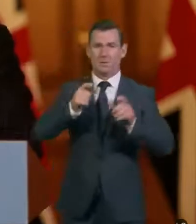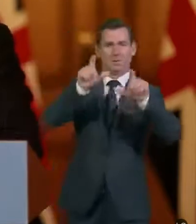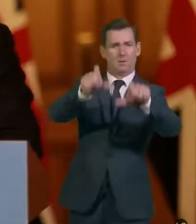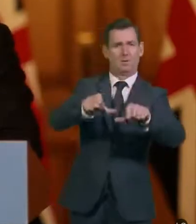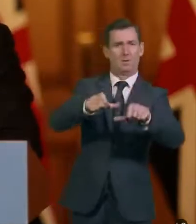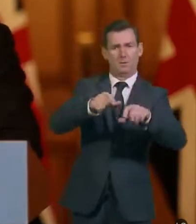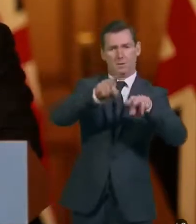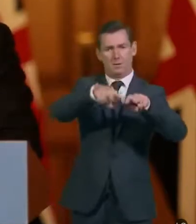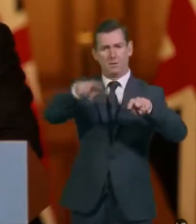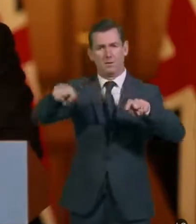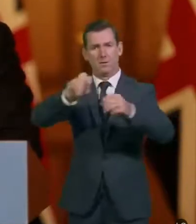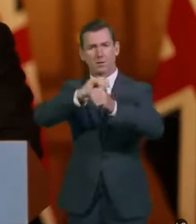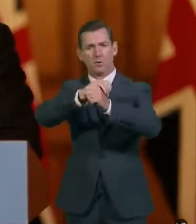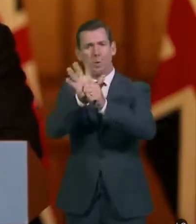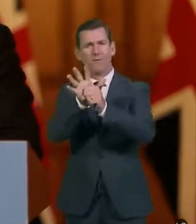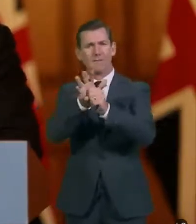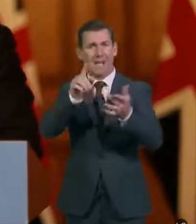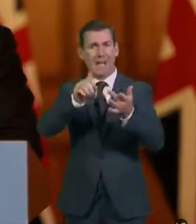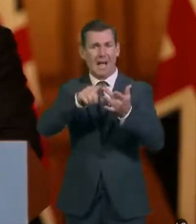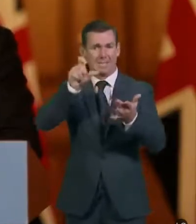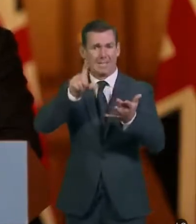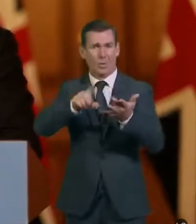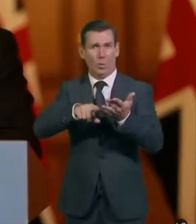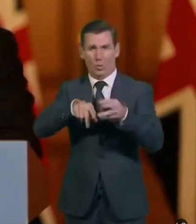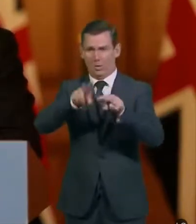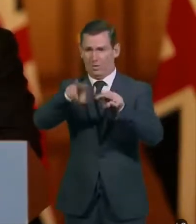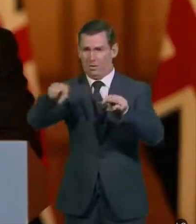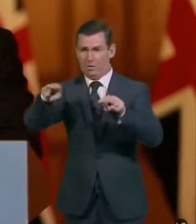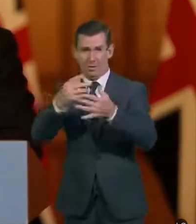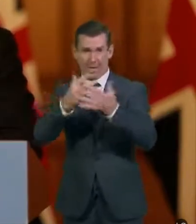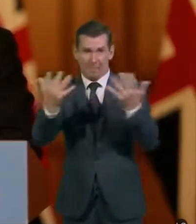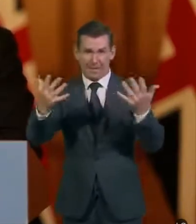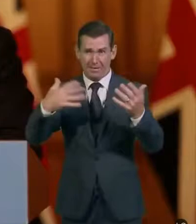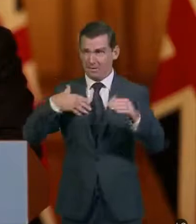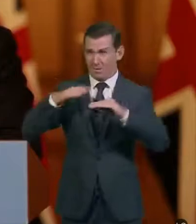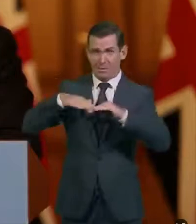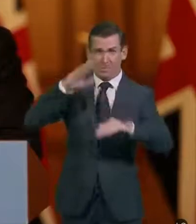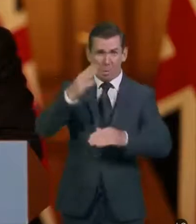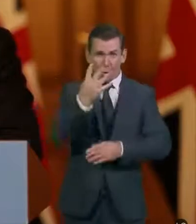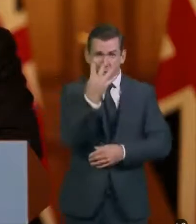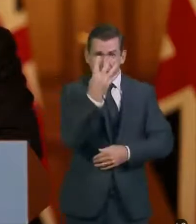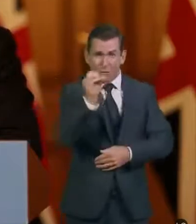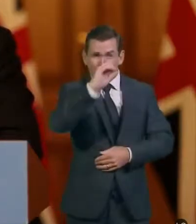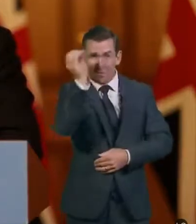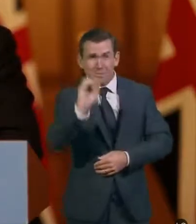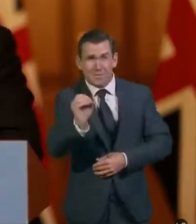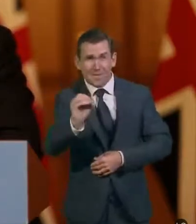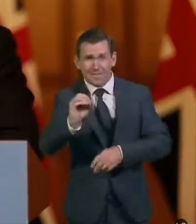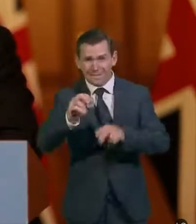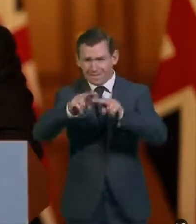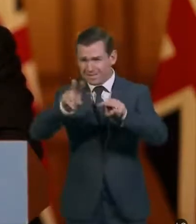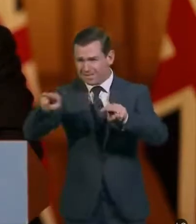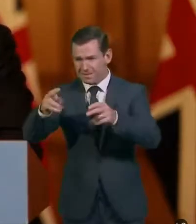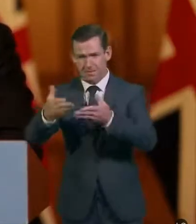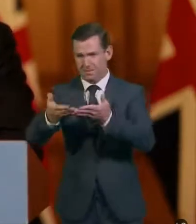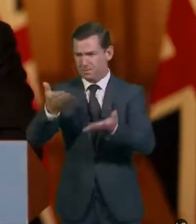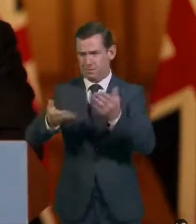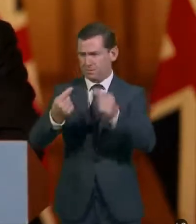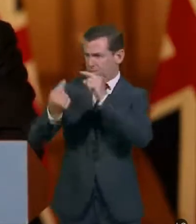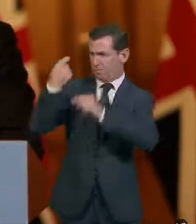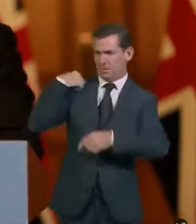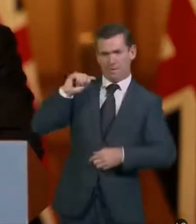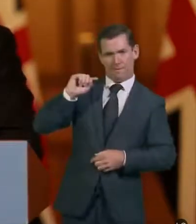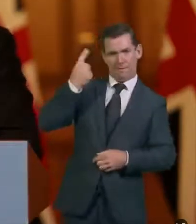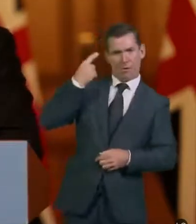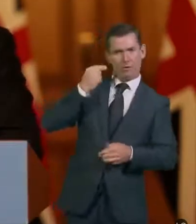is already over 40% of the number at the height of the first wave. That number will